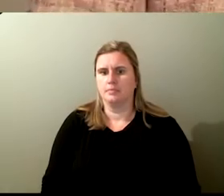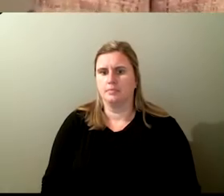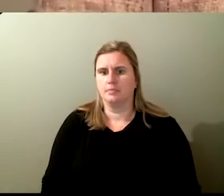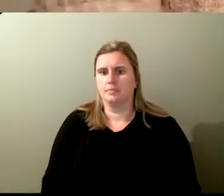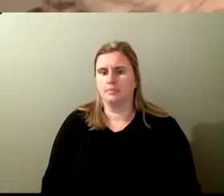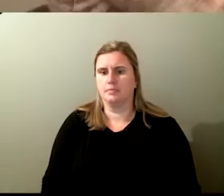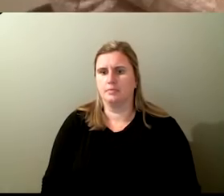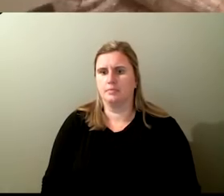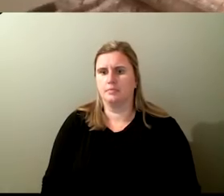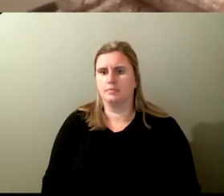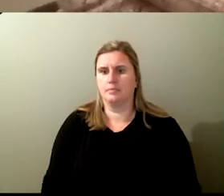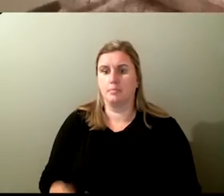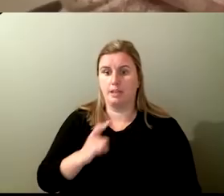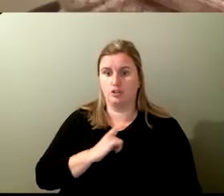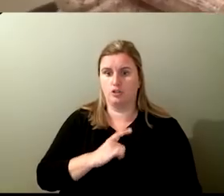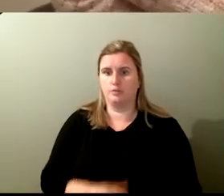My turn?